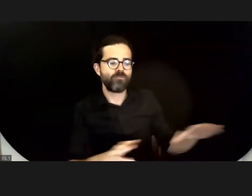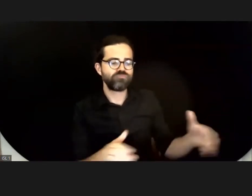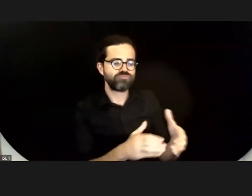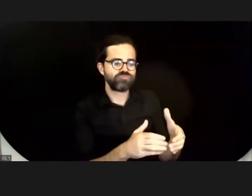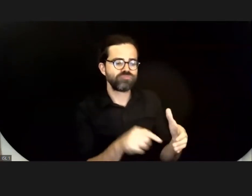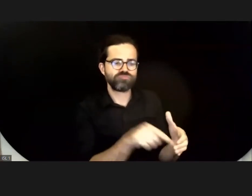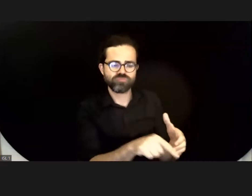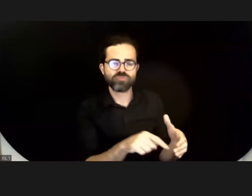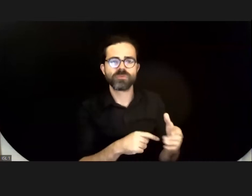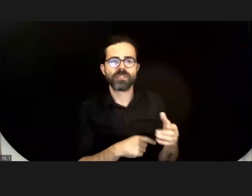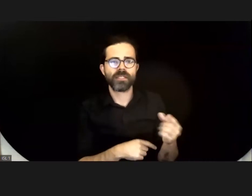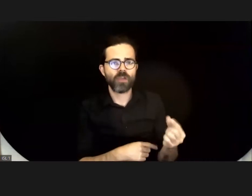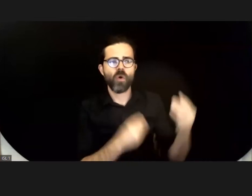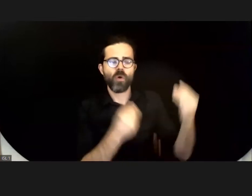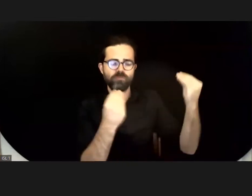months.